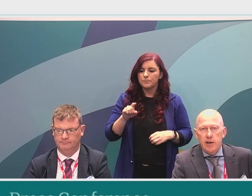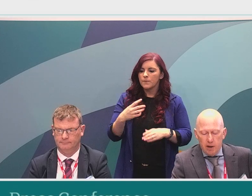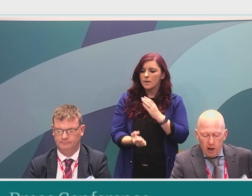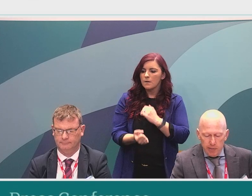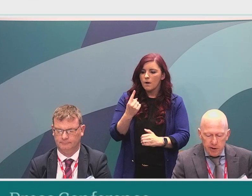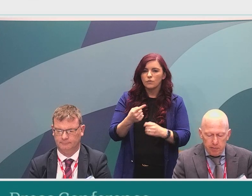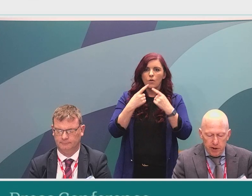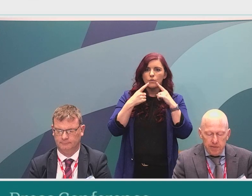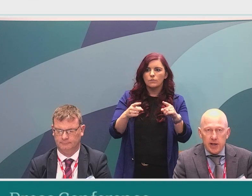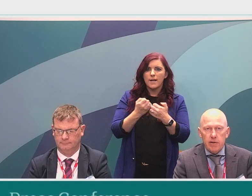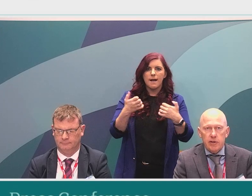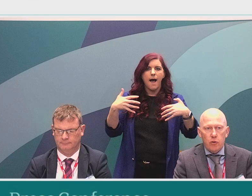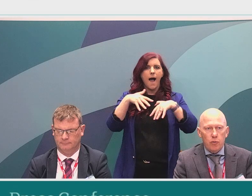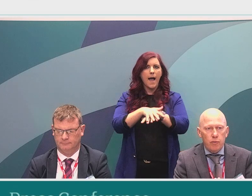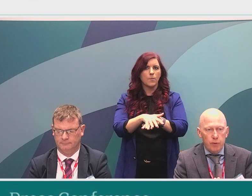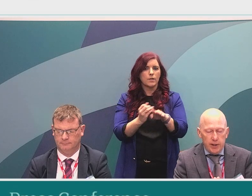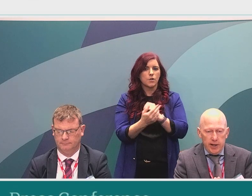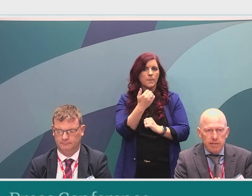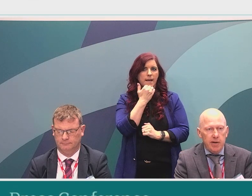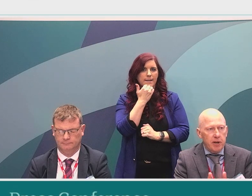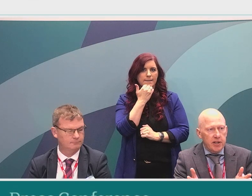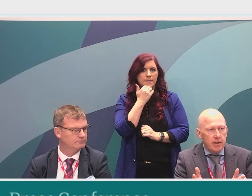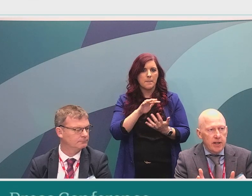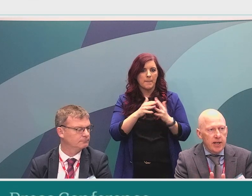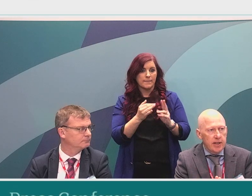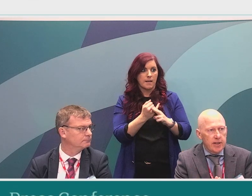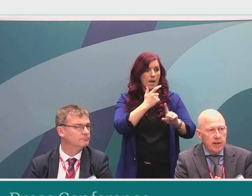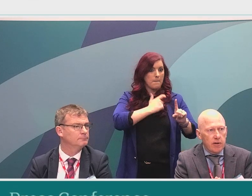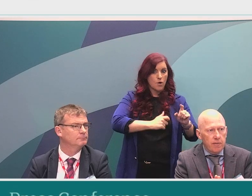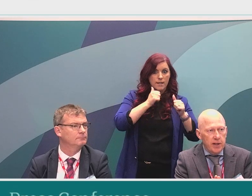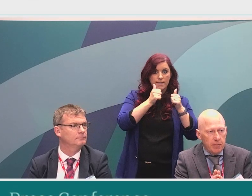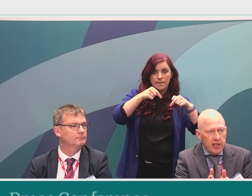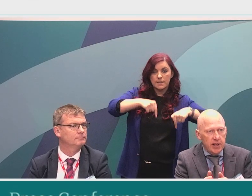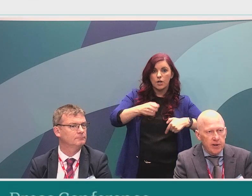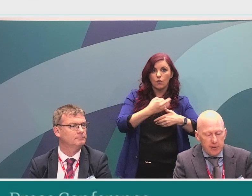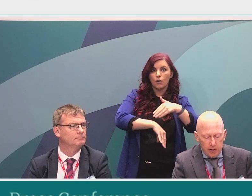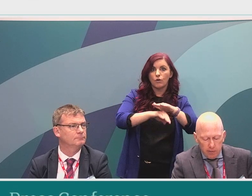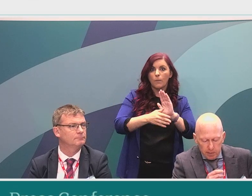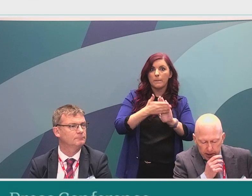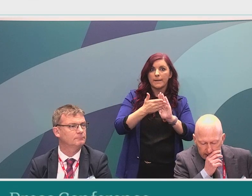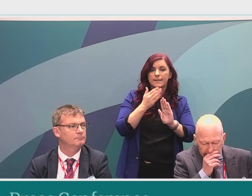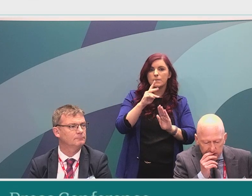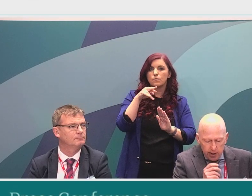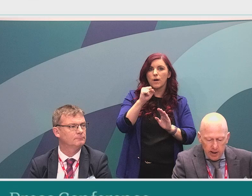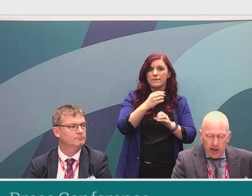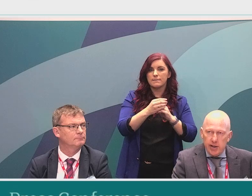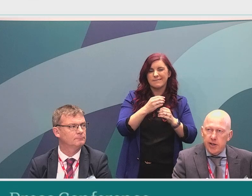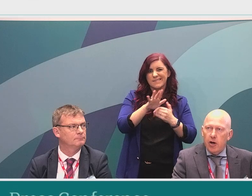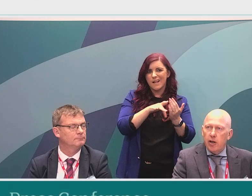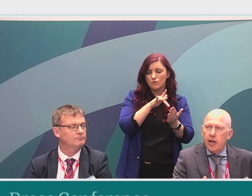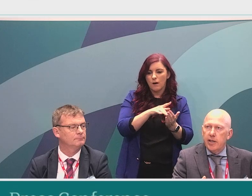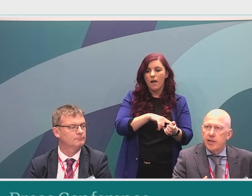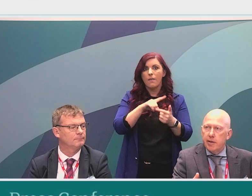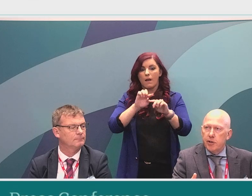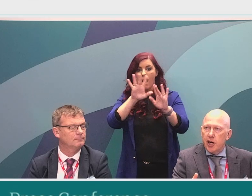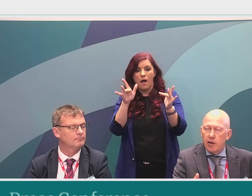a hybrid briefing, so with the in-person attendance in the press centre here in government buildings and in the